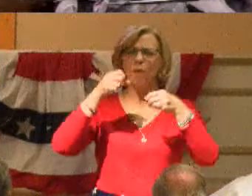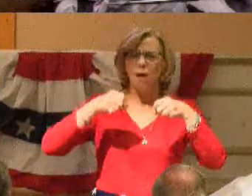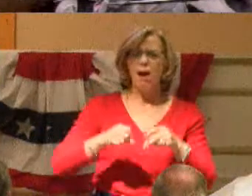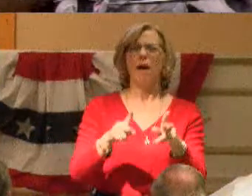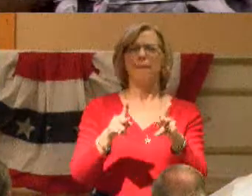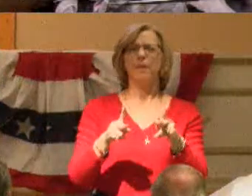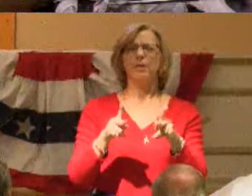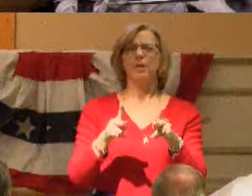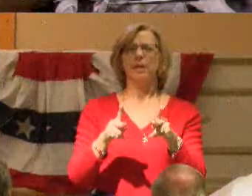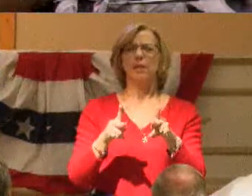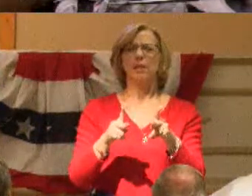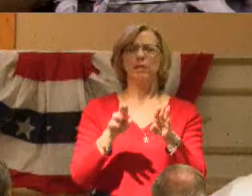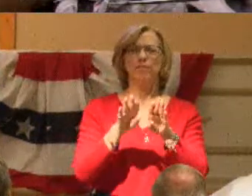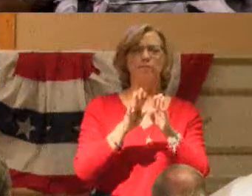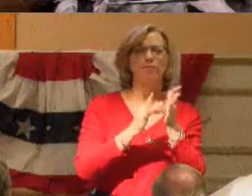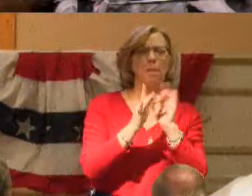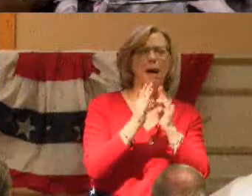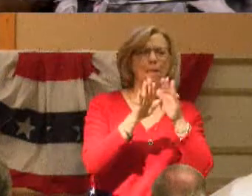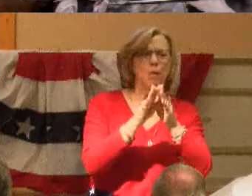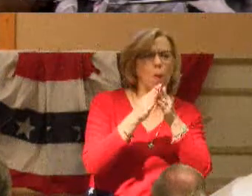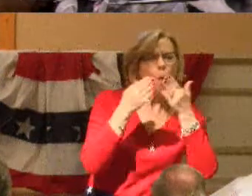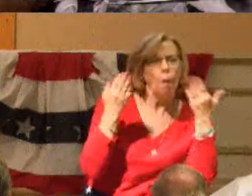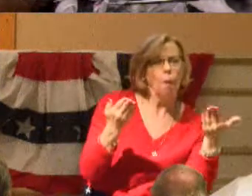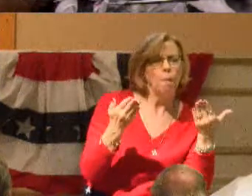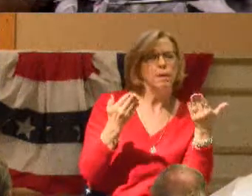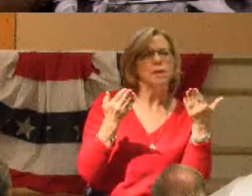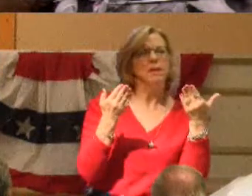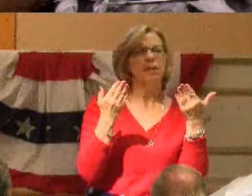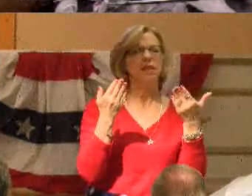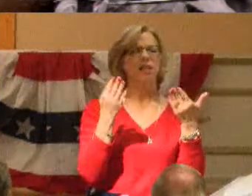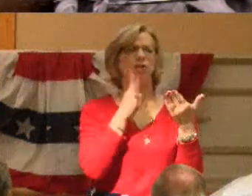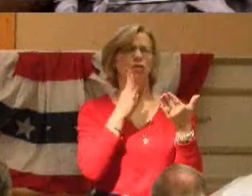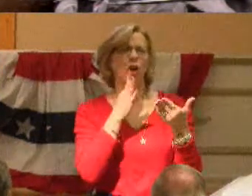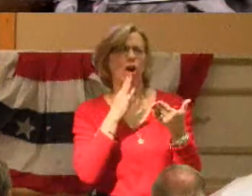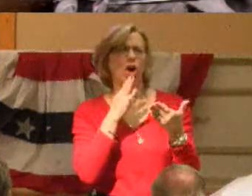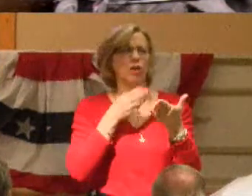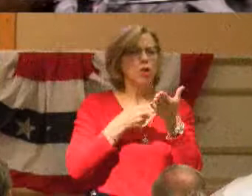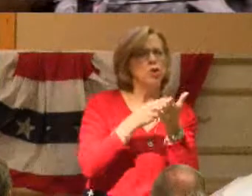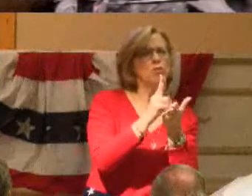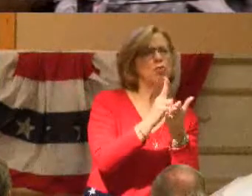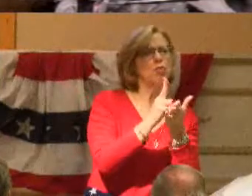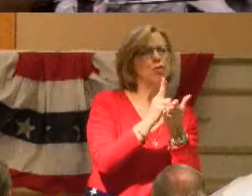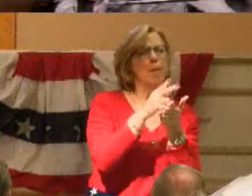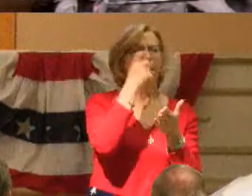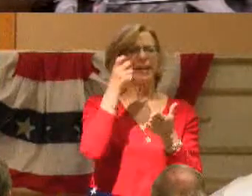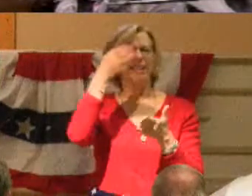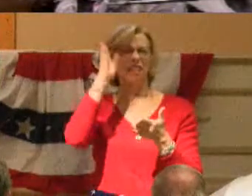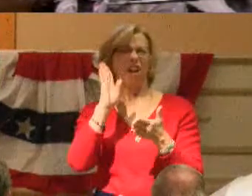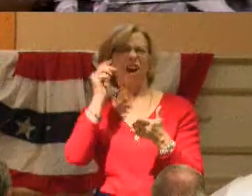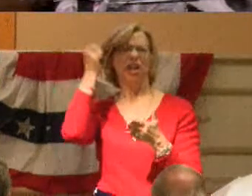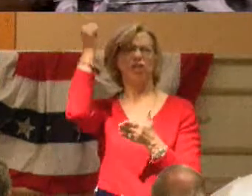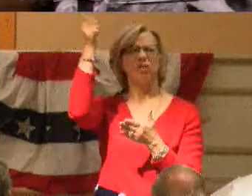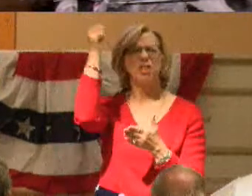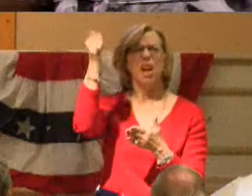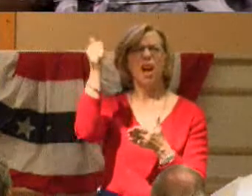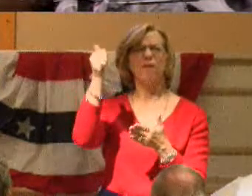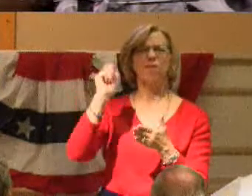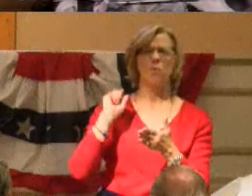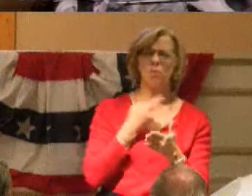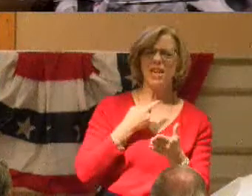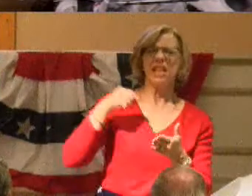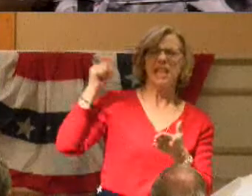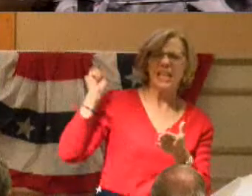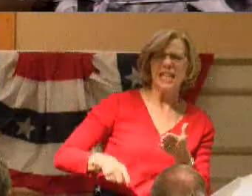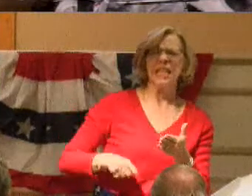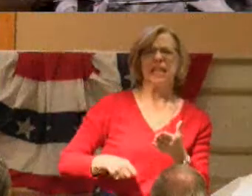open your word. Lord, to be able to speak of its truth. For God, it is you that we need desperately today.